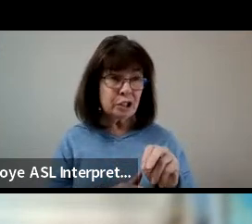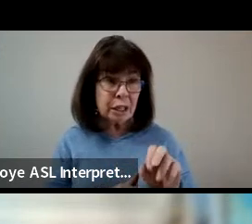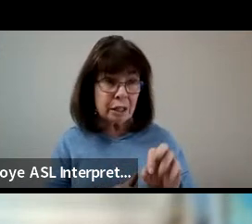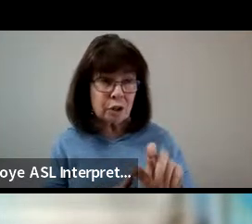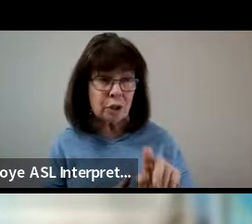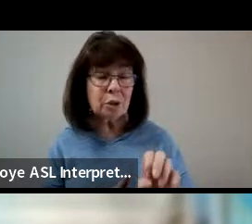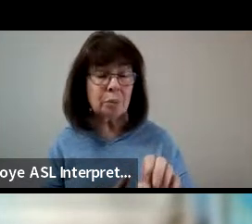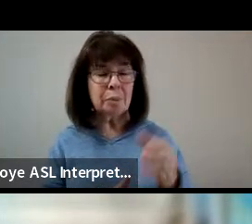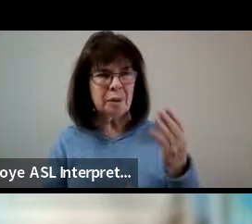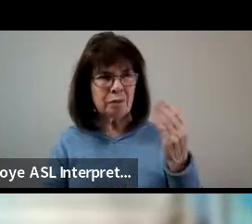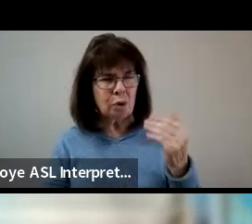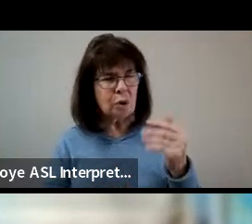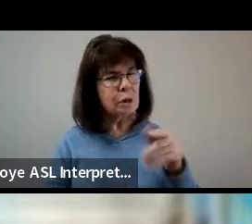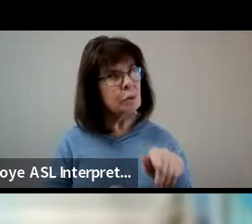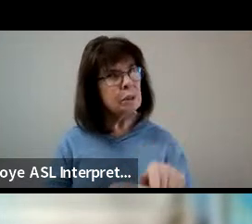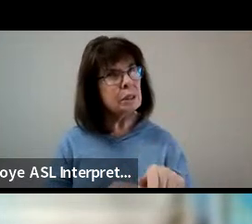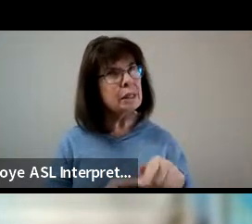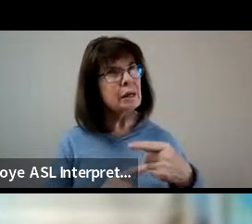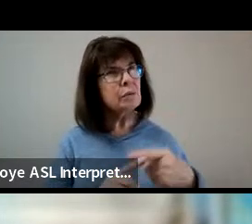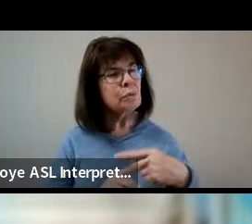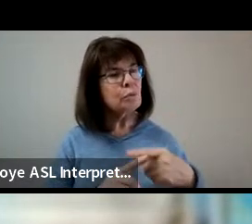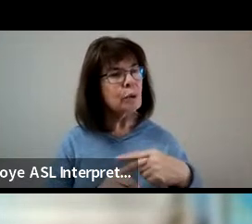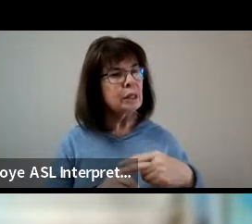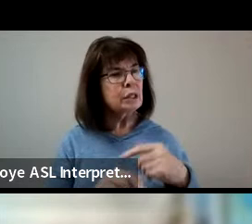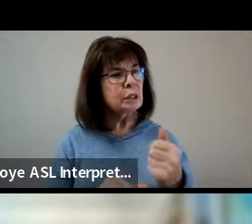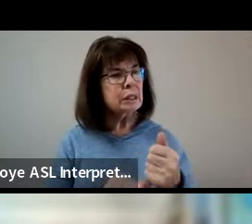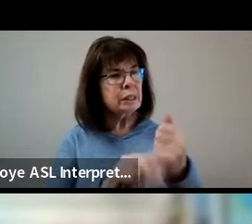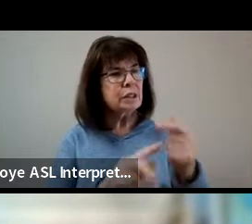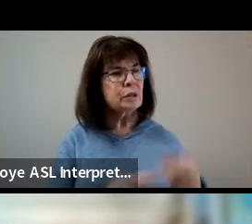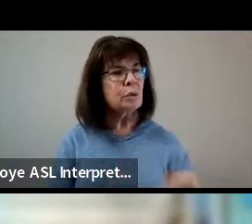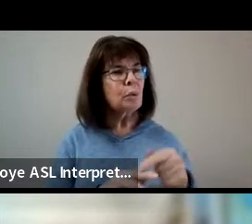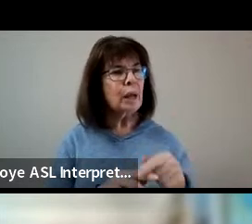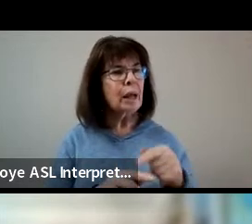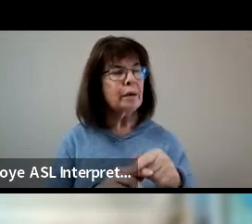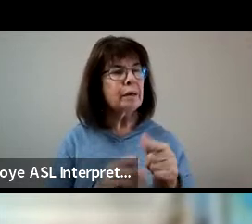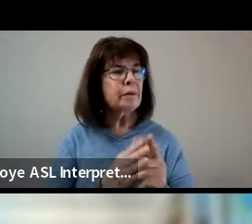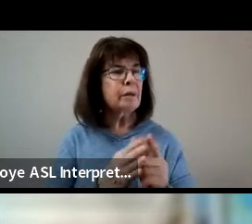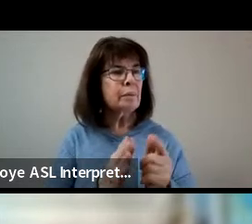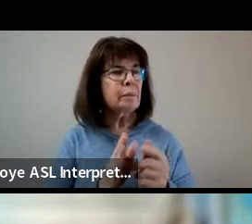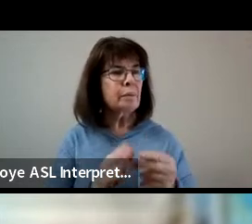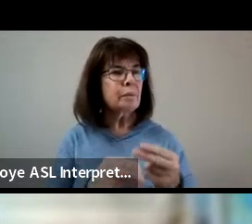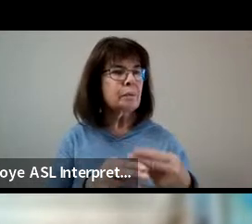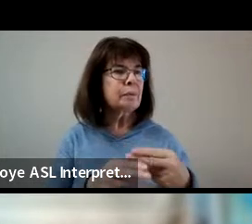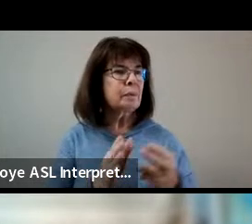there rental assistance when the moratorium was about to go into effect, and